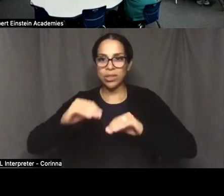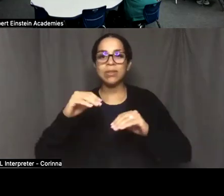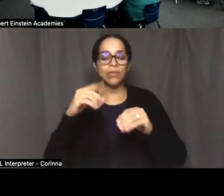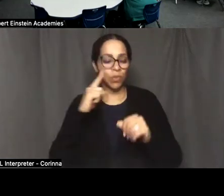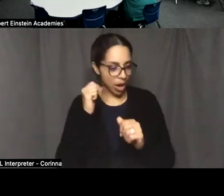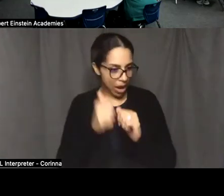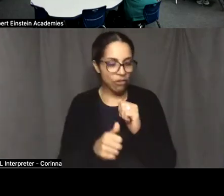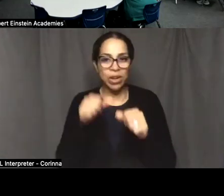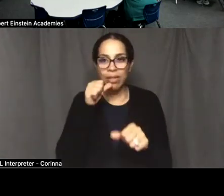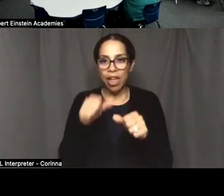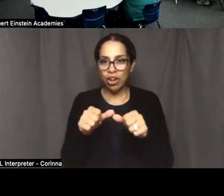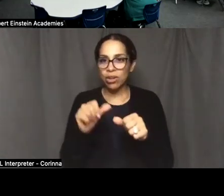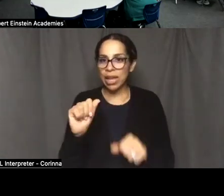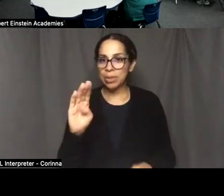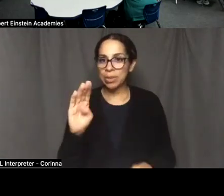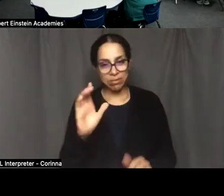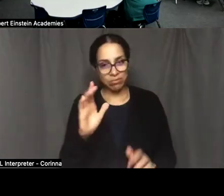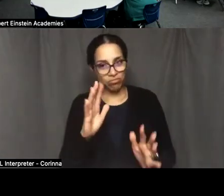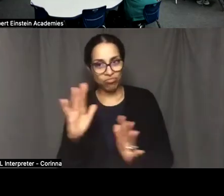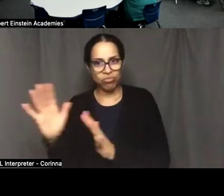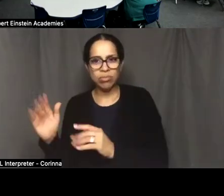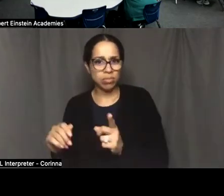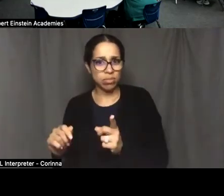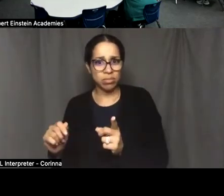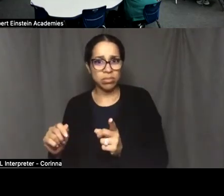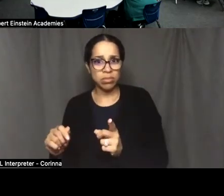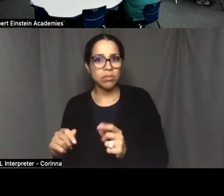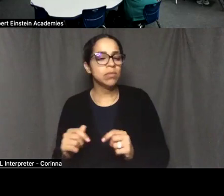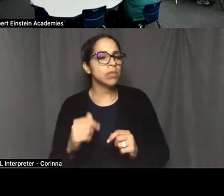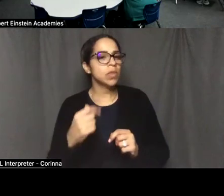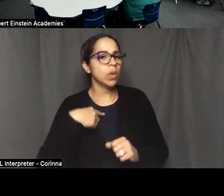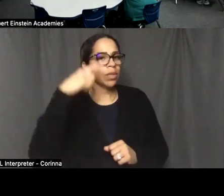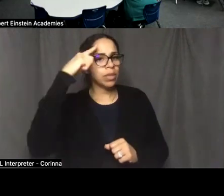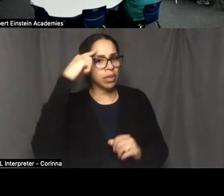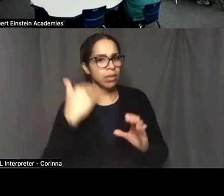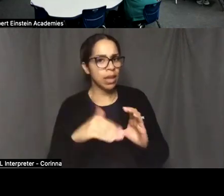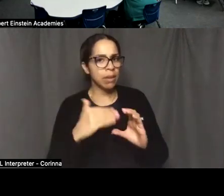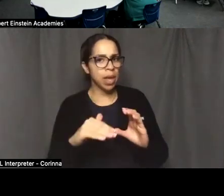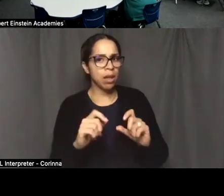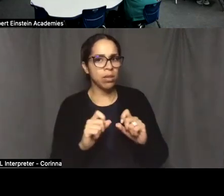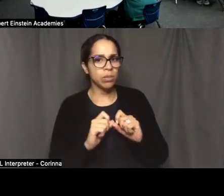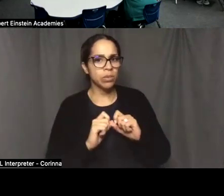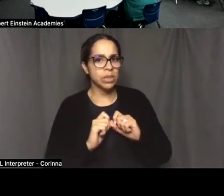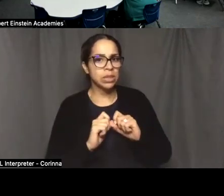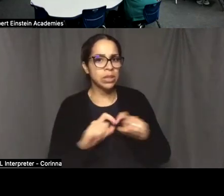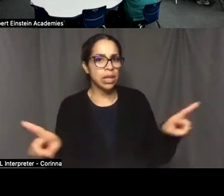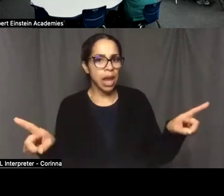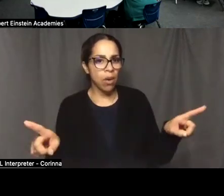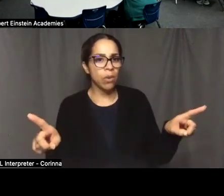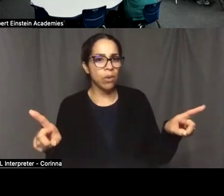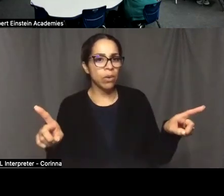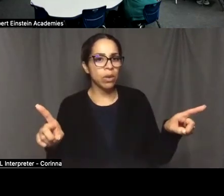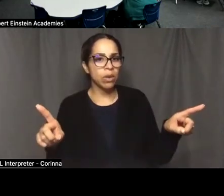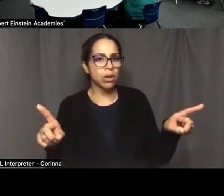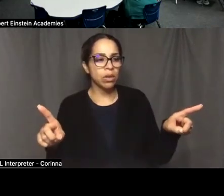alphabet. But it's not Also in an here. every Friday email that we sent out in our, not, maybe not everyone, but most often with